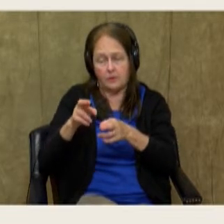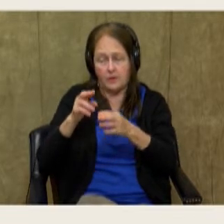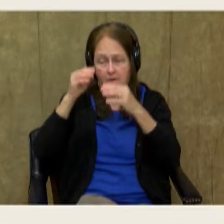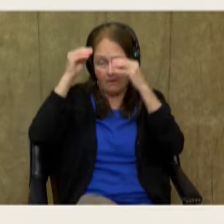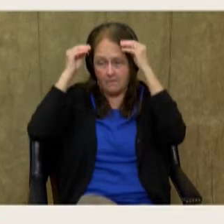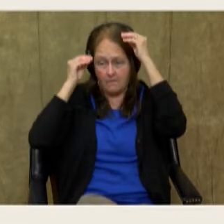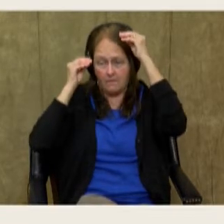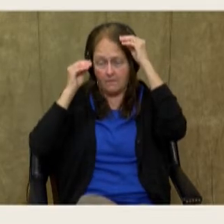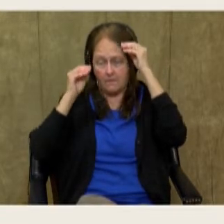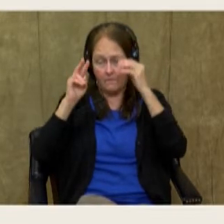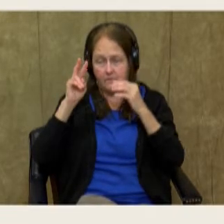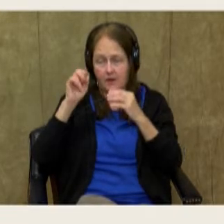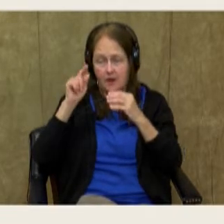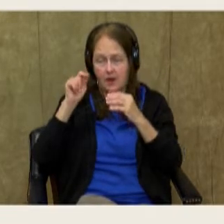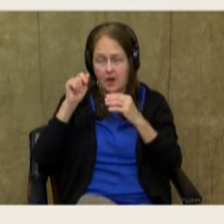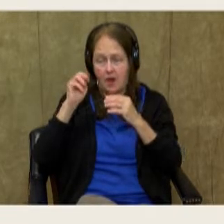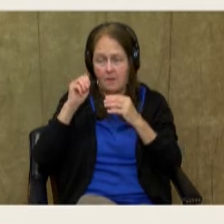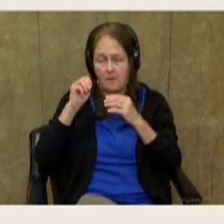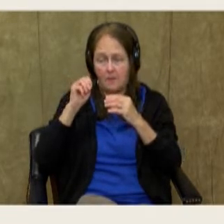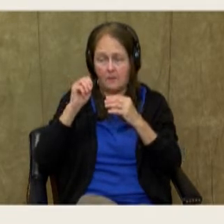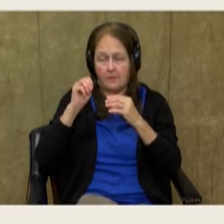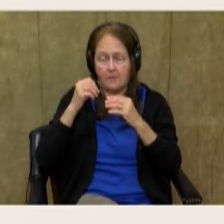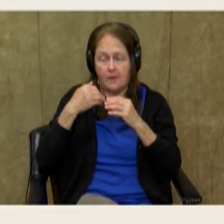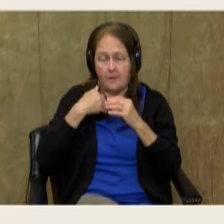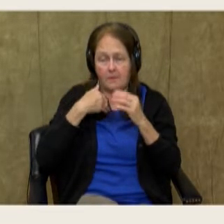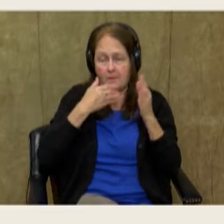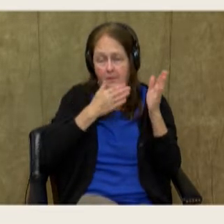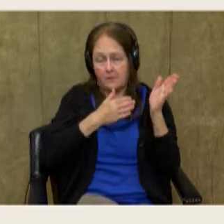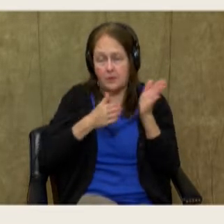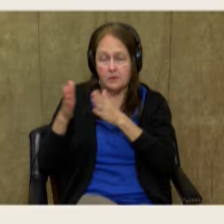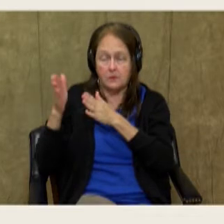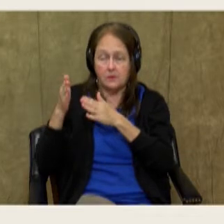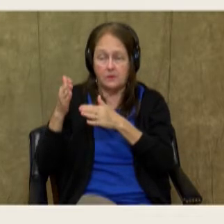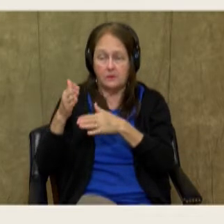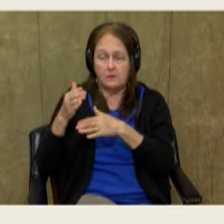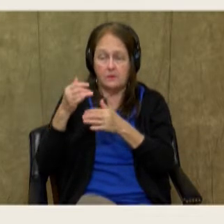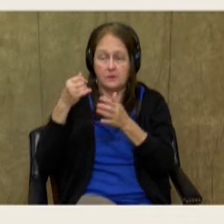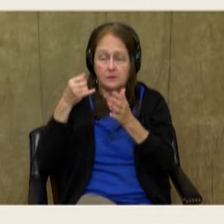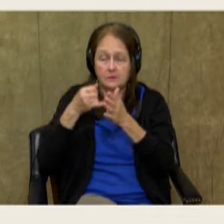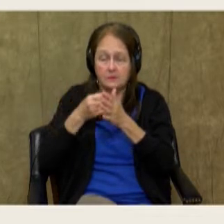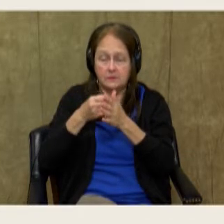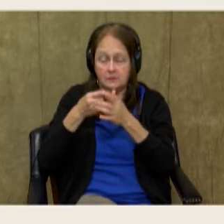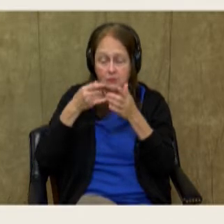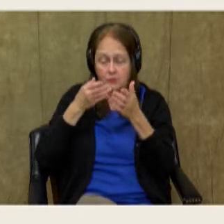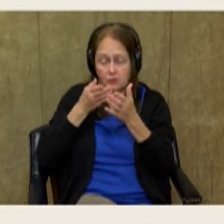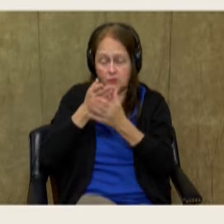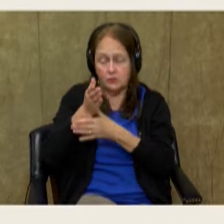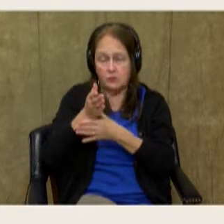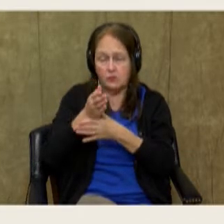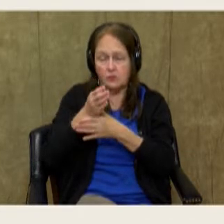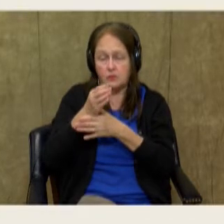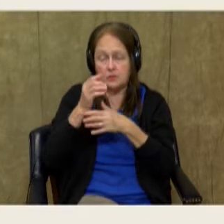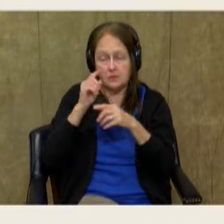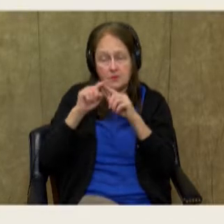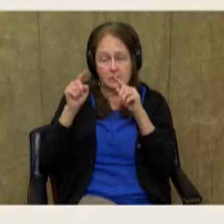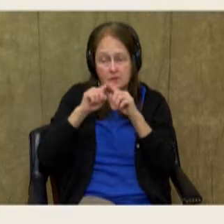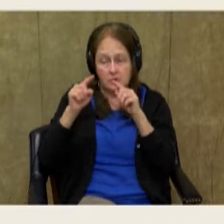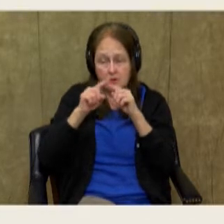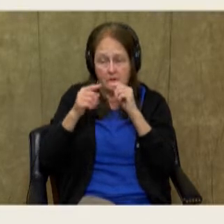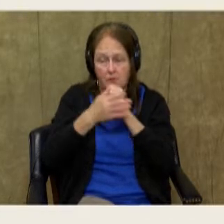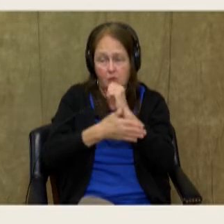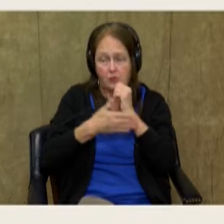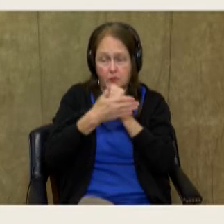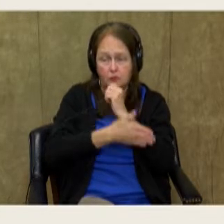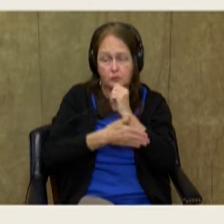Vietnam. We also have the Chao Phraya River, which has its, it goes through numerous countries here,